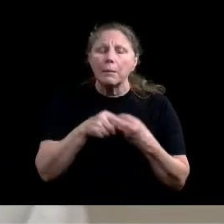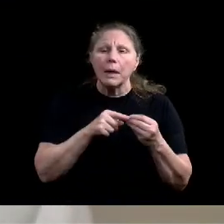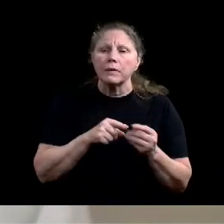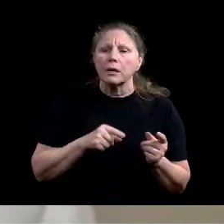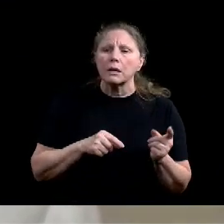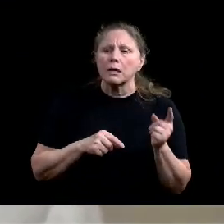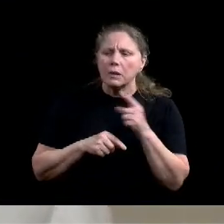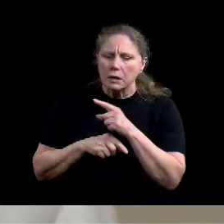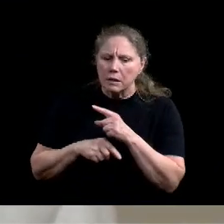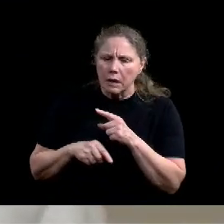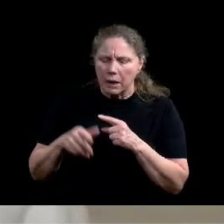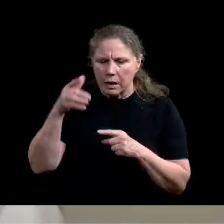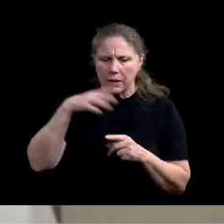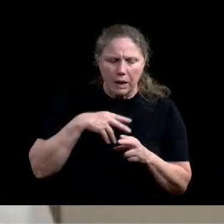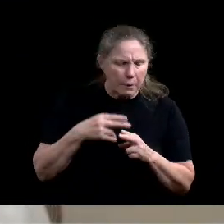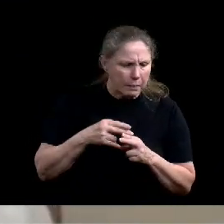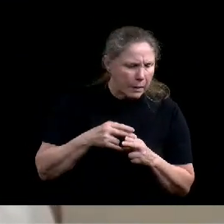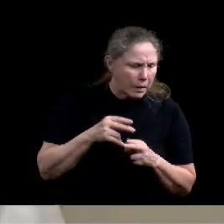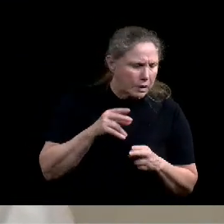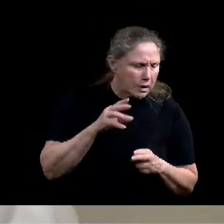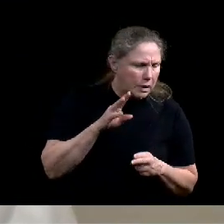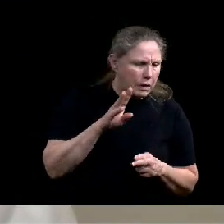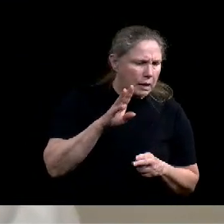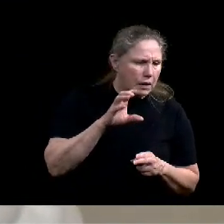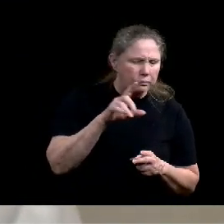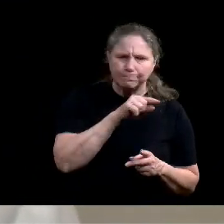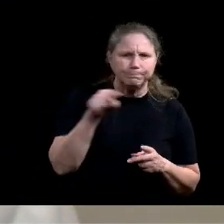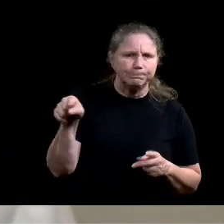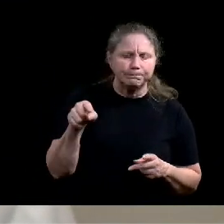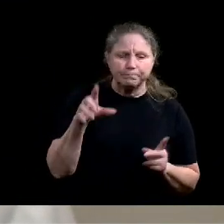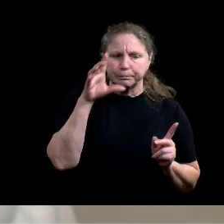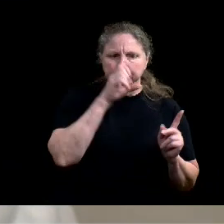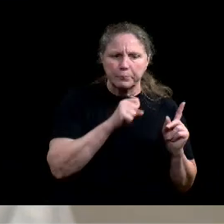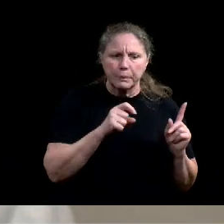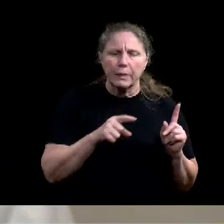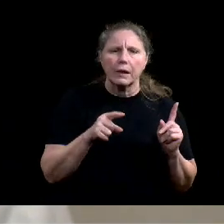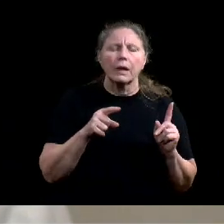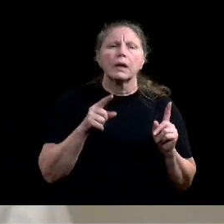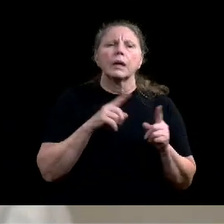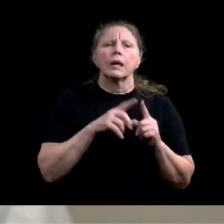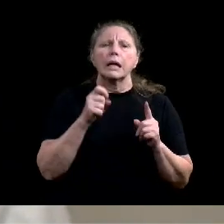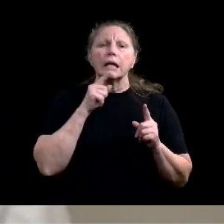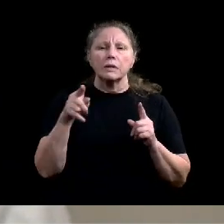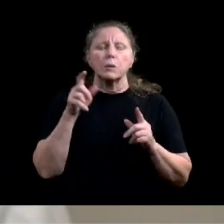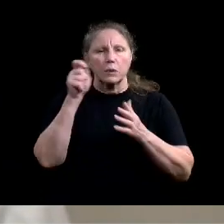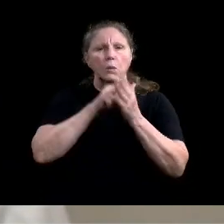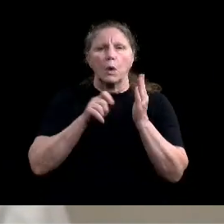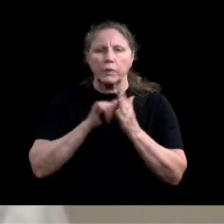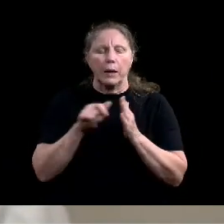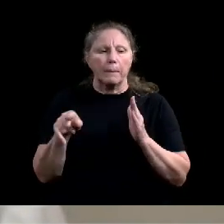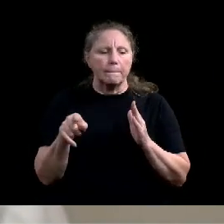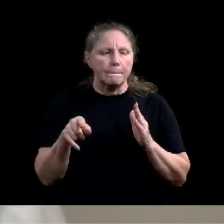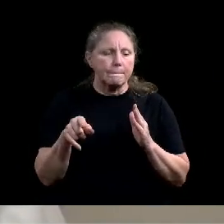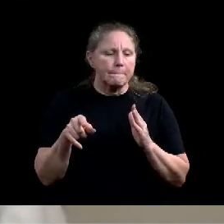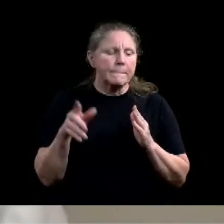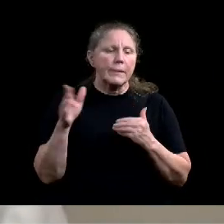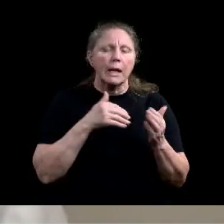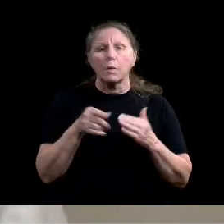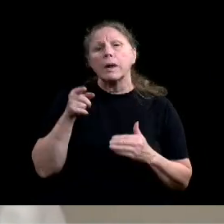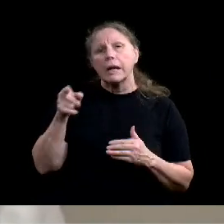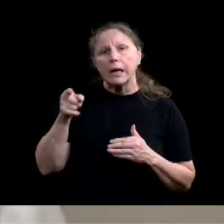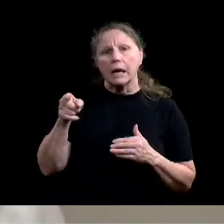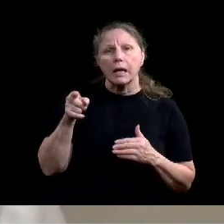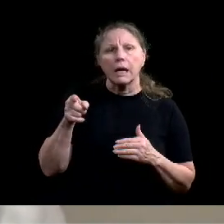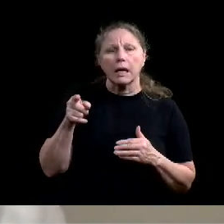the co-founders of Instagram, a computer scientist, very smart guy. So anyway, he's helped lead that effort in getting the effective